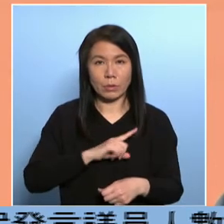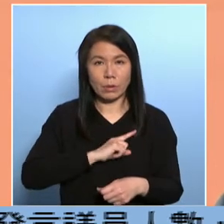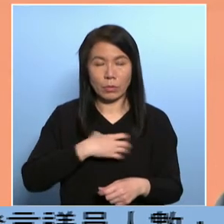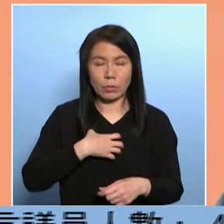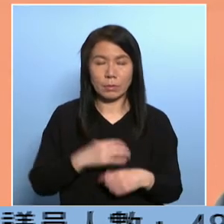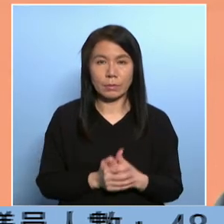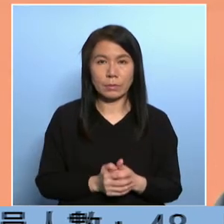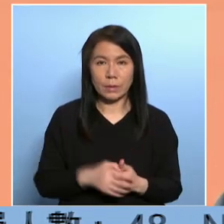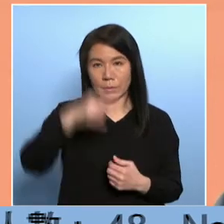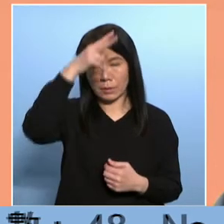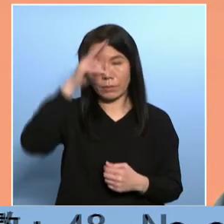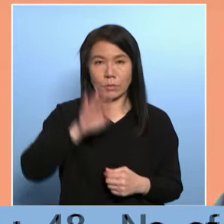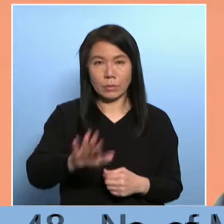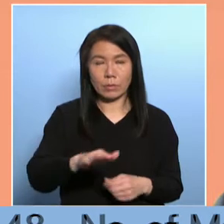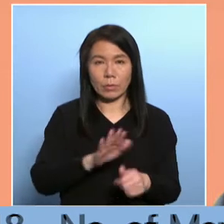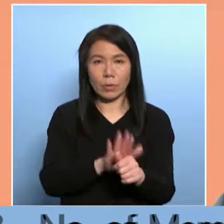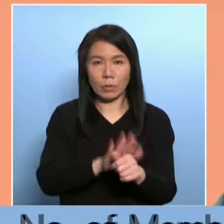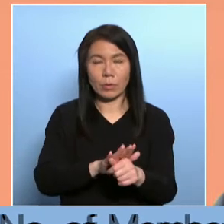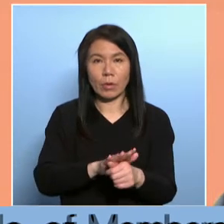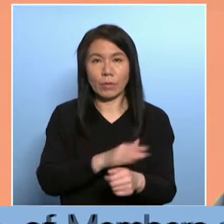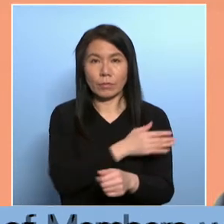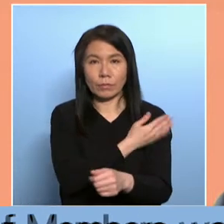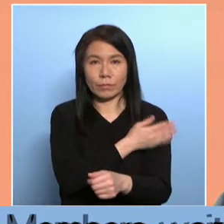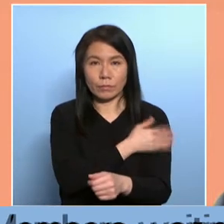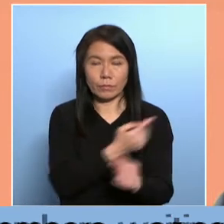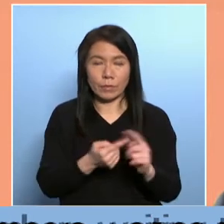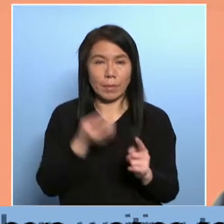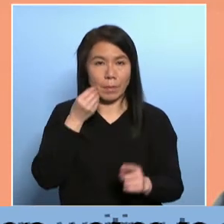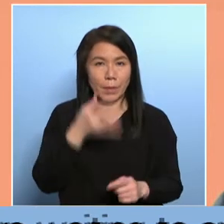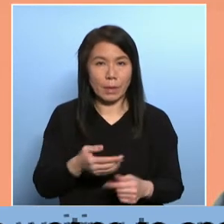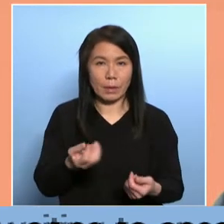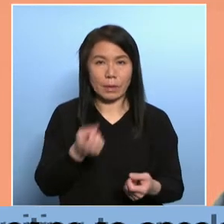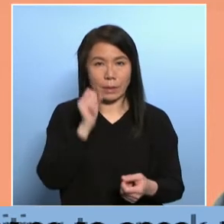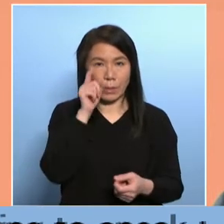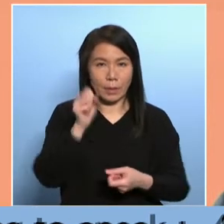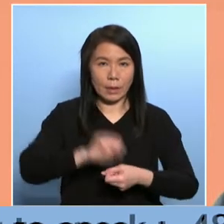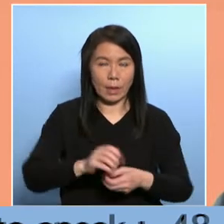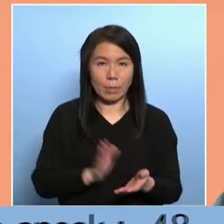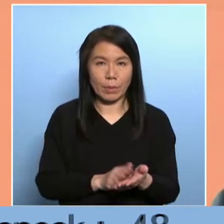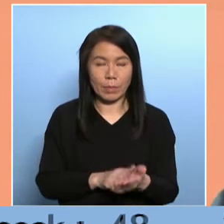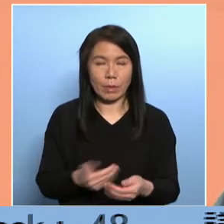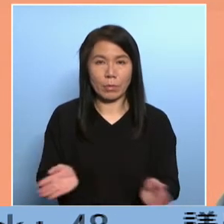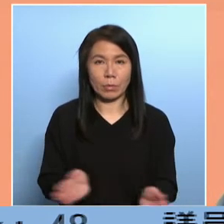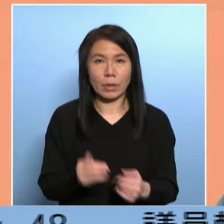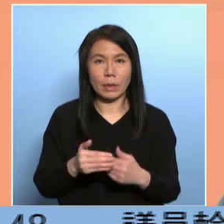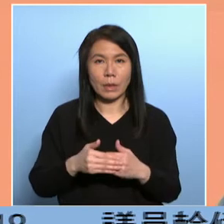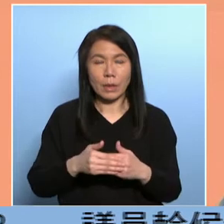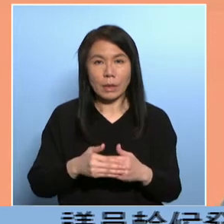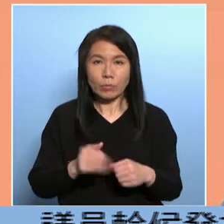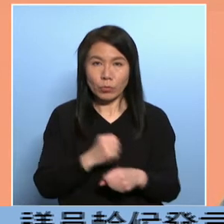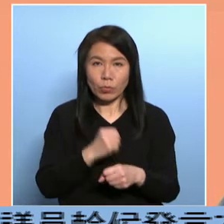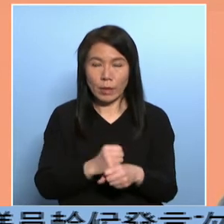understanding and patience in supporting the government's measures. I think the government should give